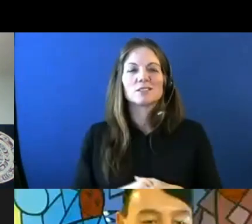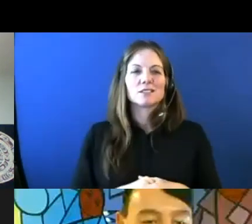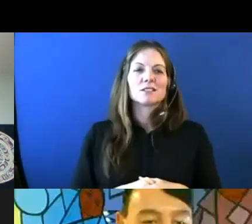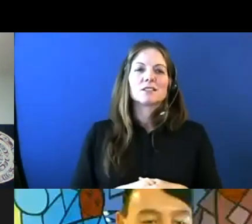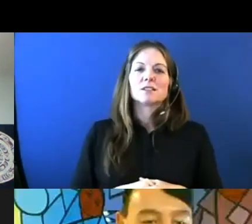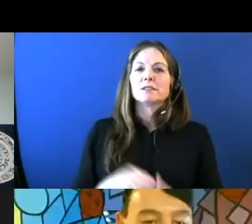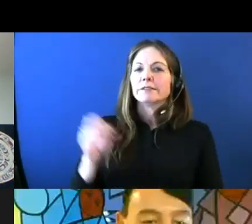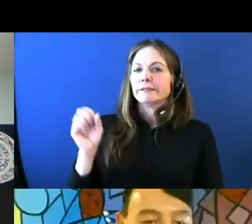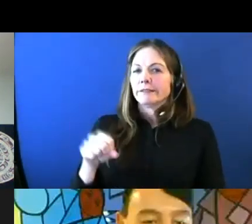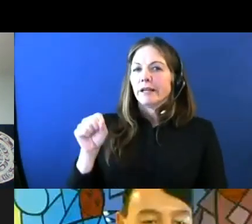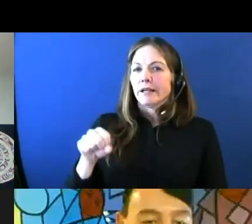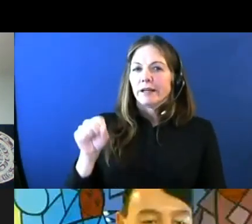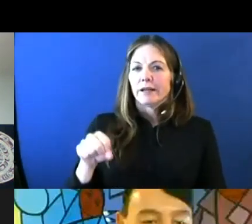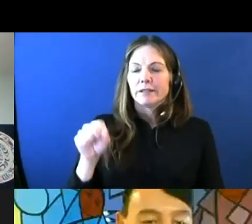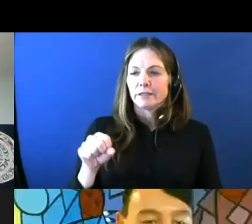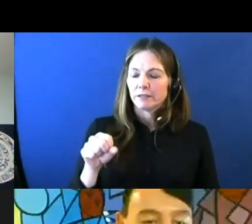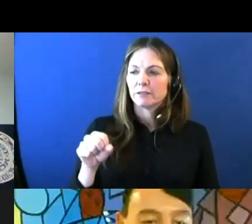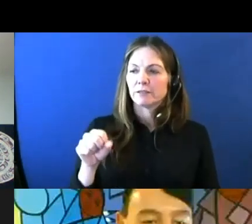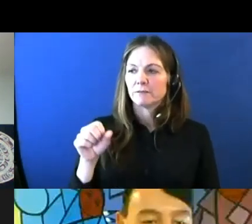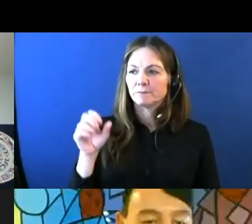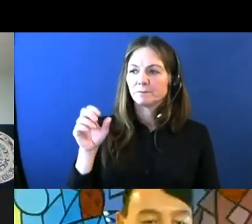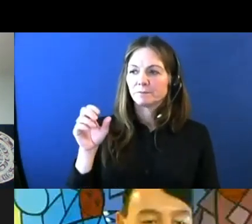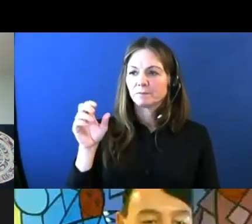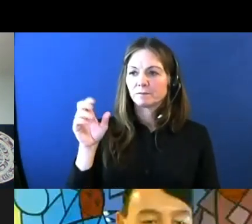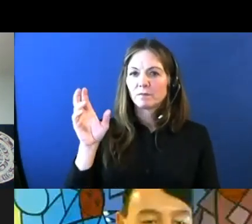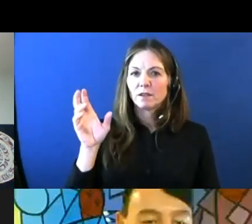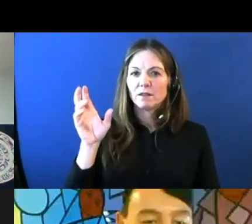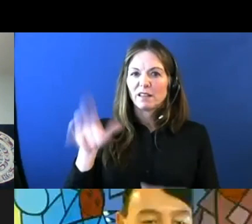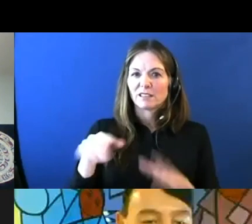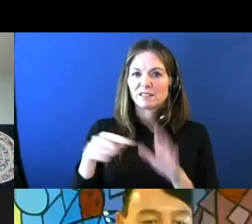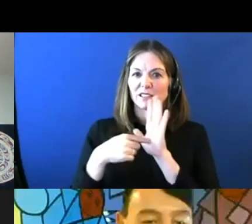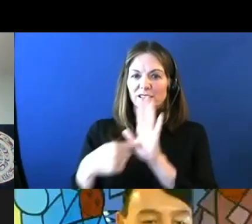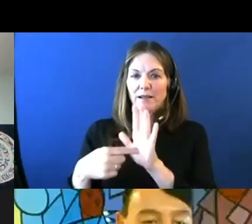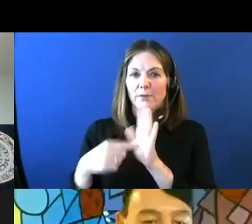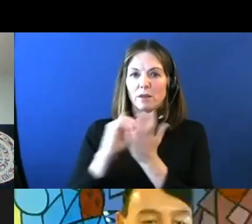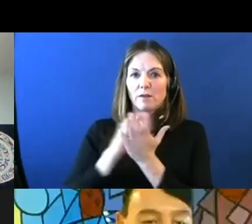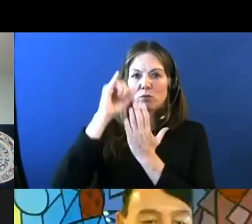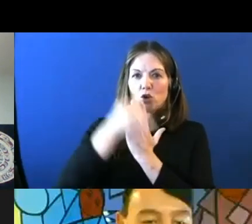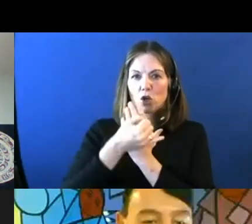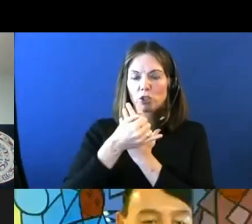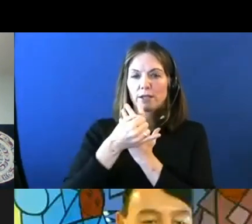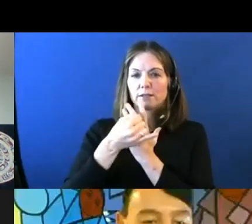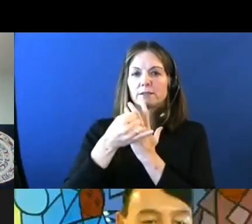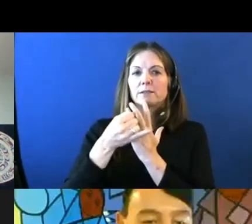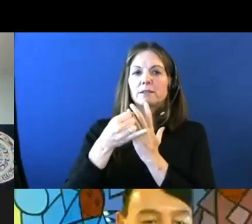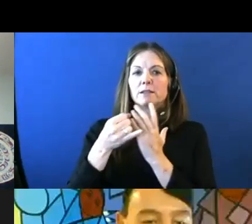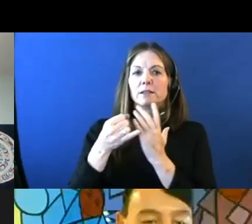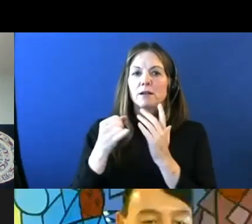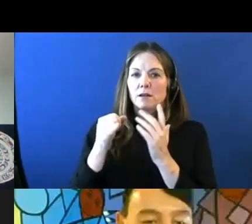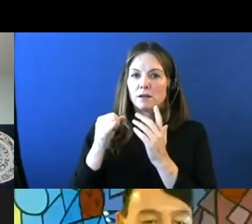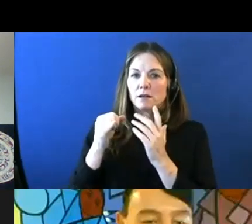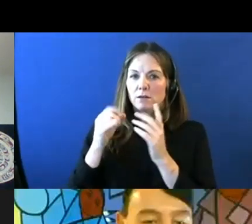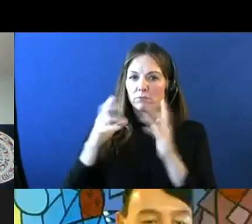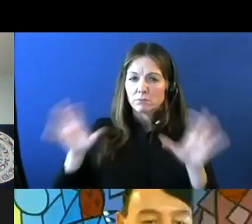Yeah, I mean, that was one example of a project where a lot of time was spent on the team aspect of things and preparing the team. I think